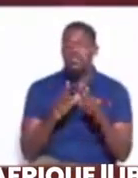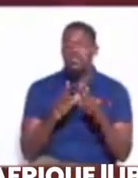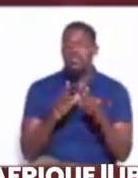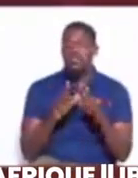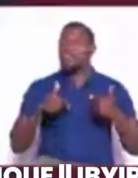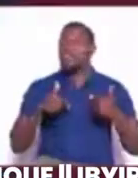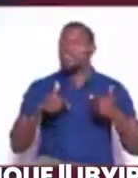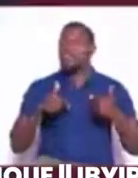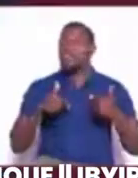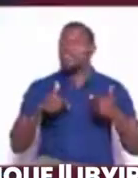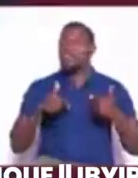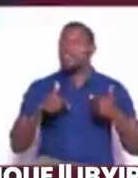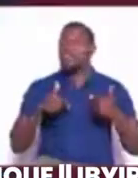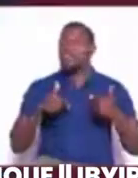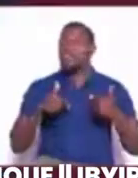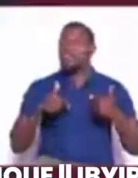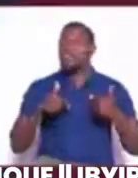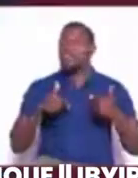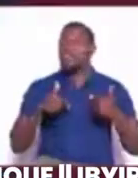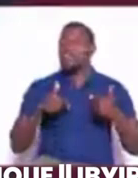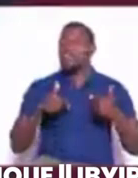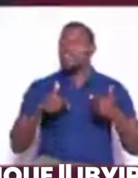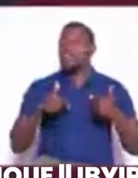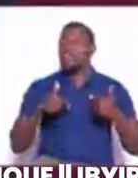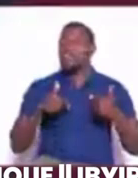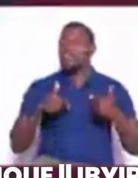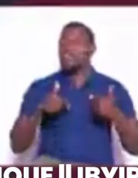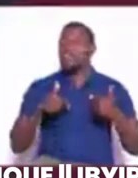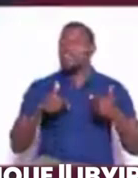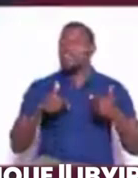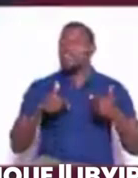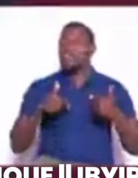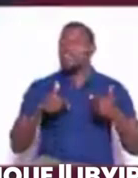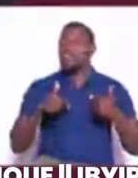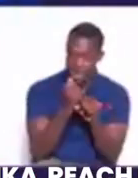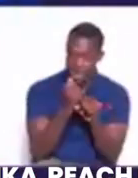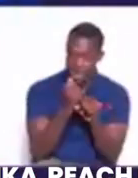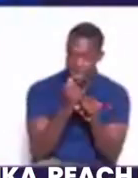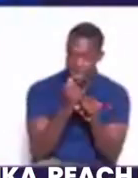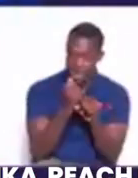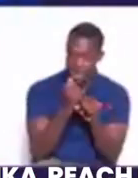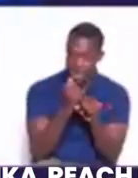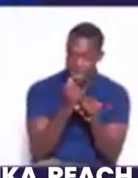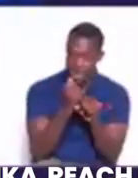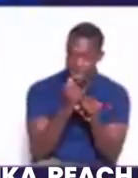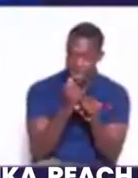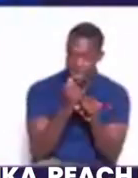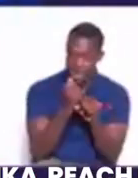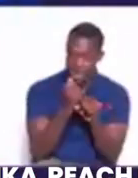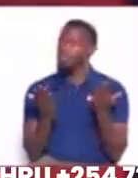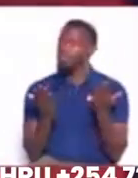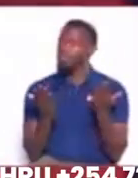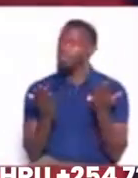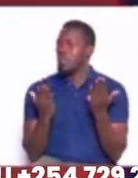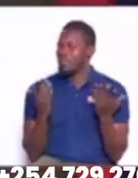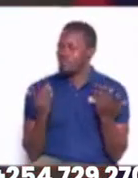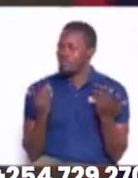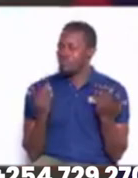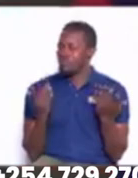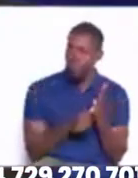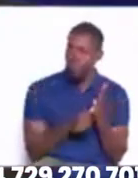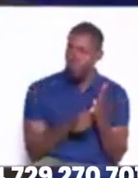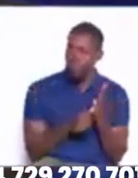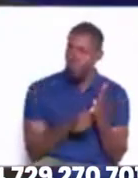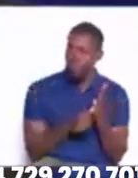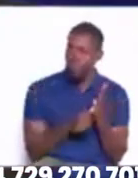life. And how can that be true? As we choose to follow Christ, there may be difficulties, and there will be. There